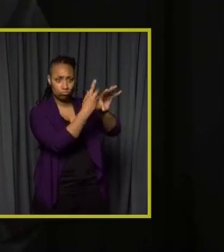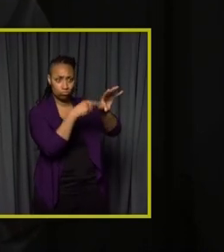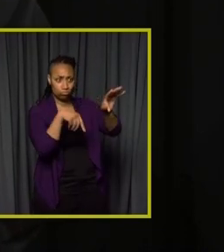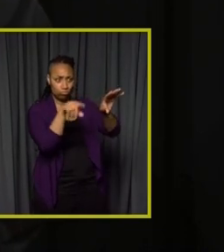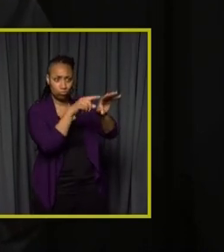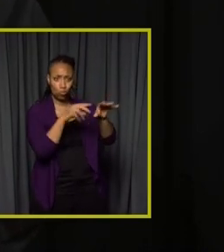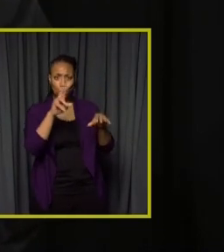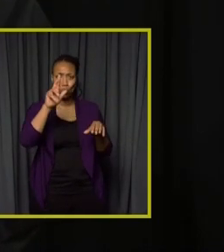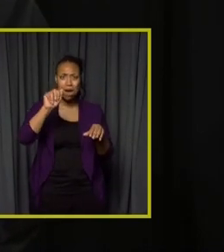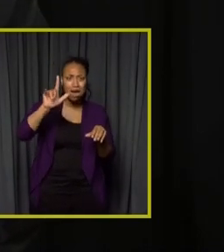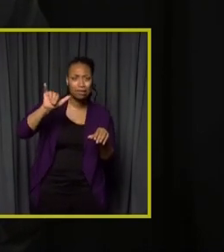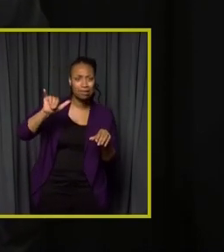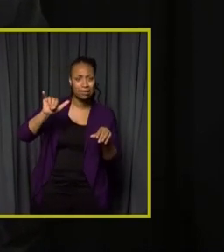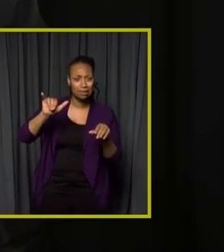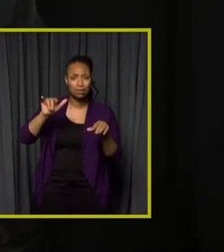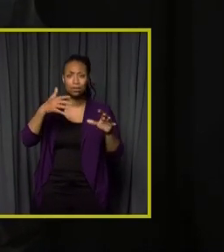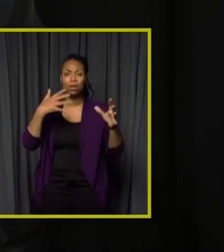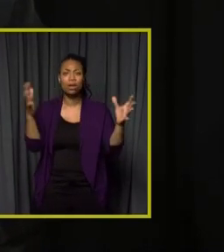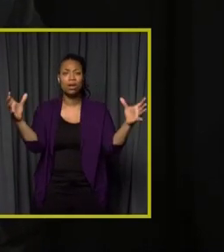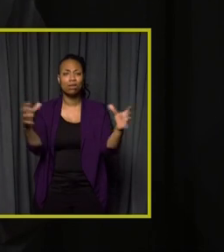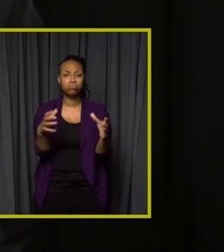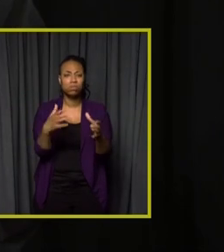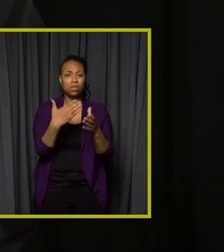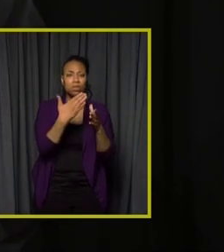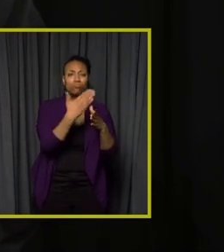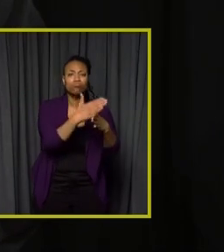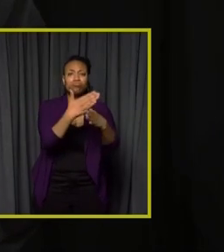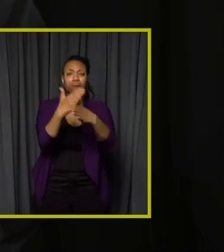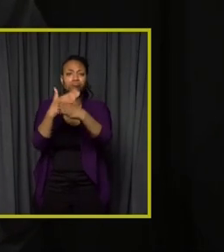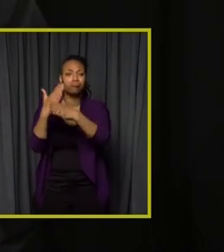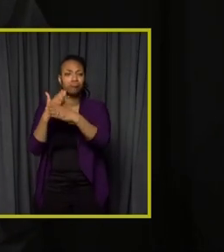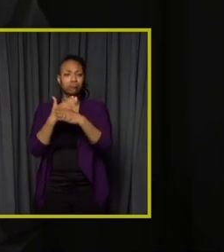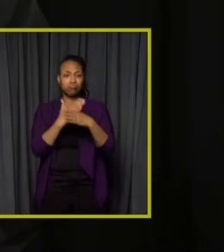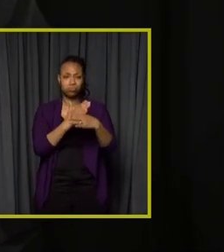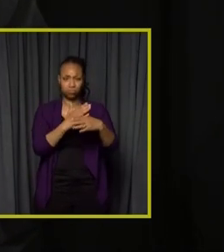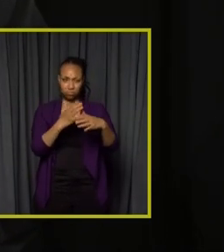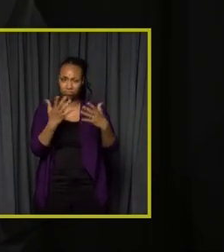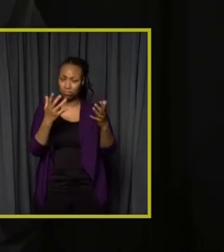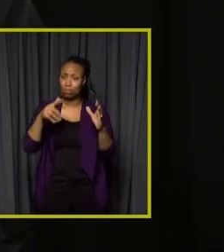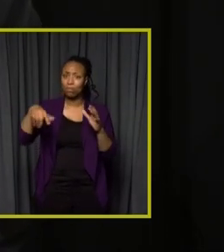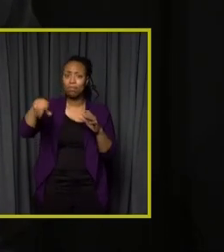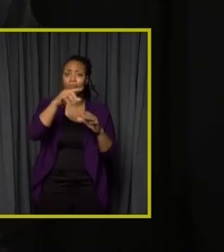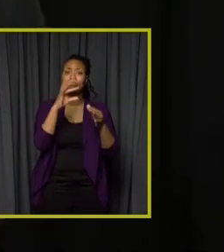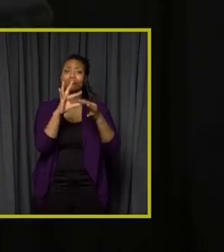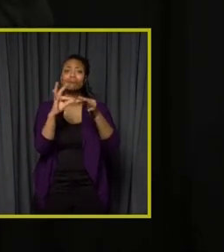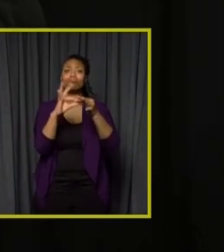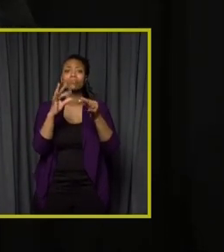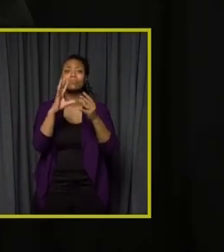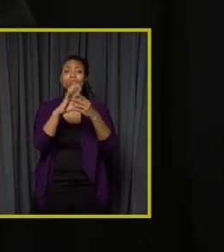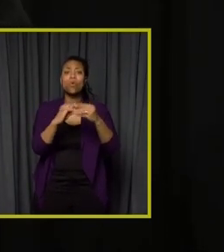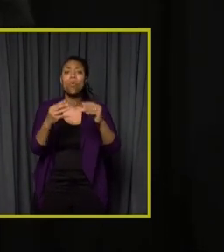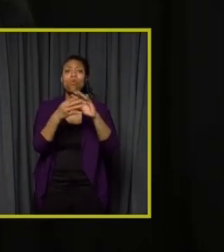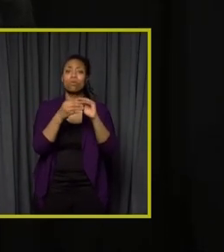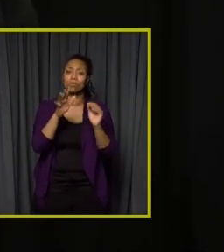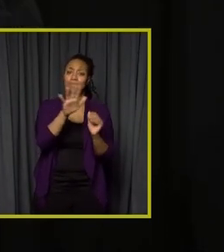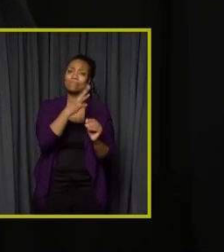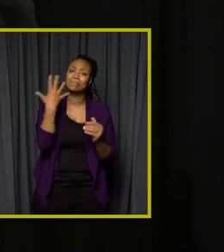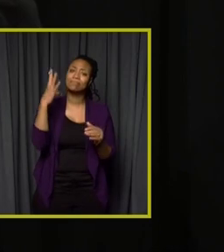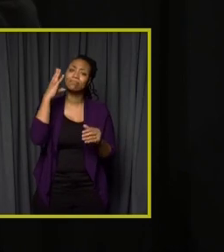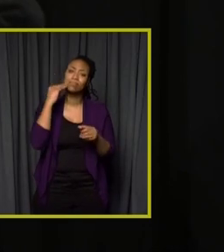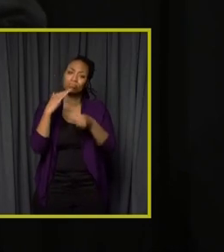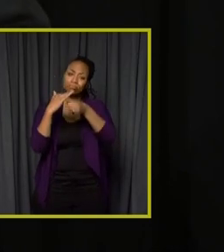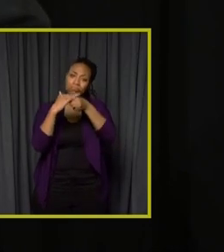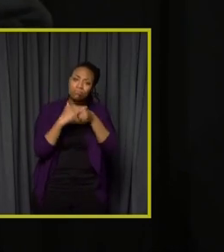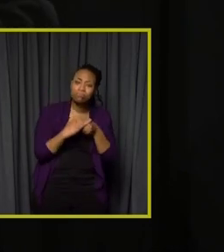is being given to people who are impacted, people who are poor and low wealth, who are impacted by systemic racism,